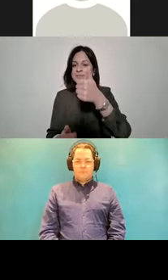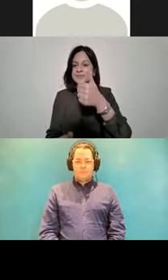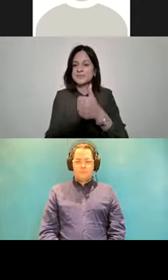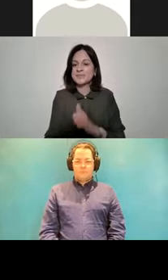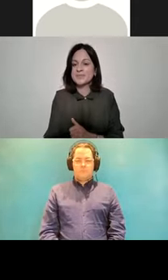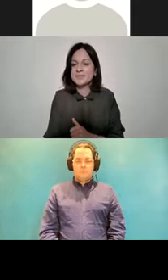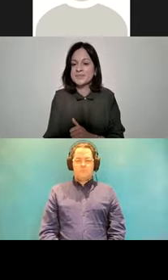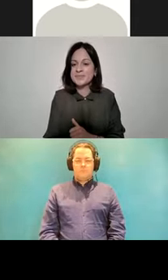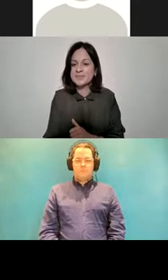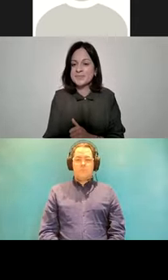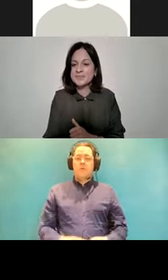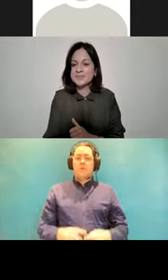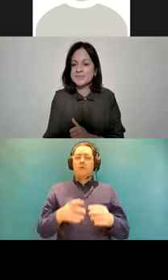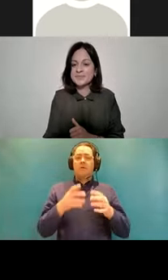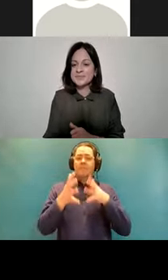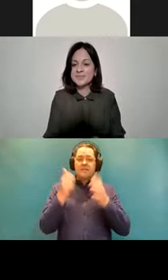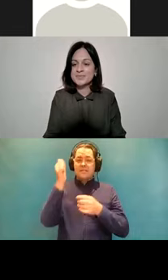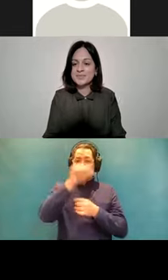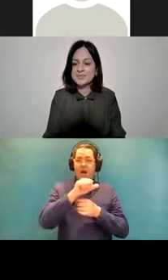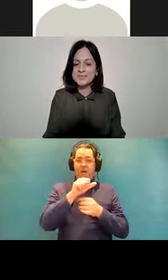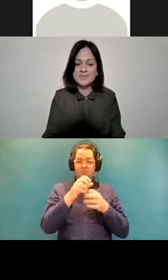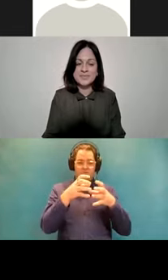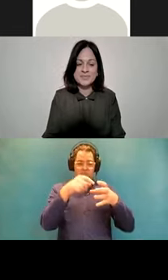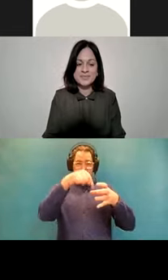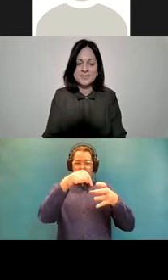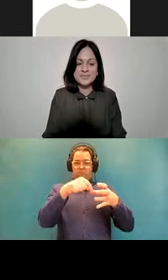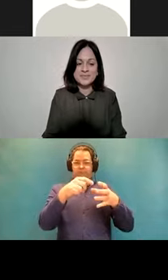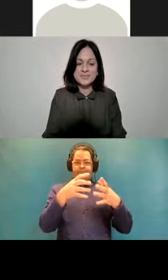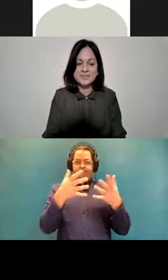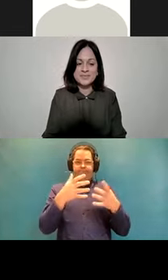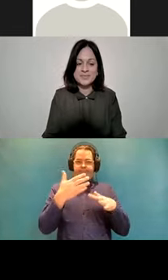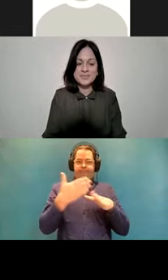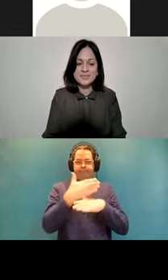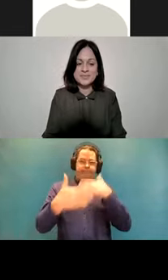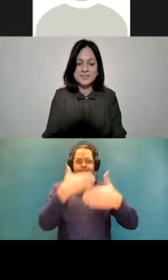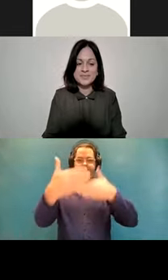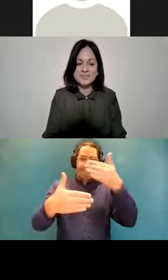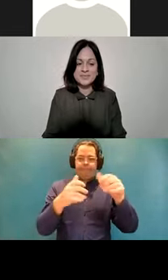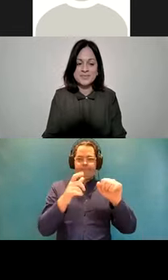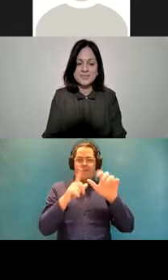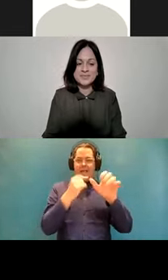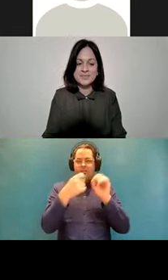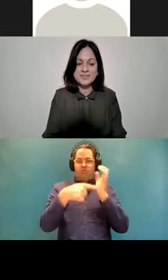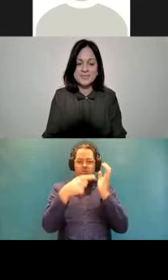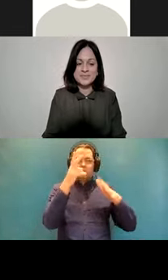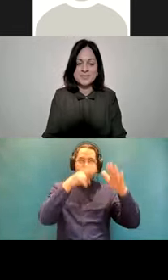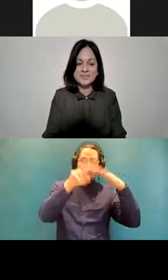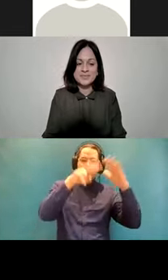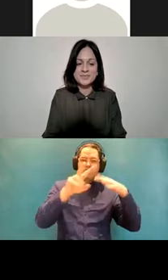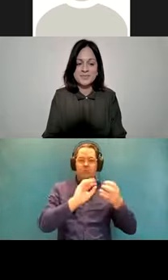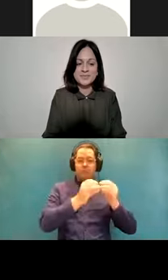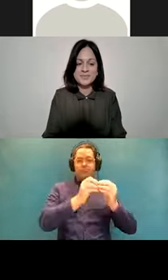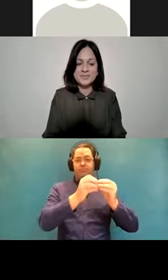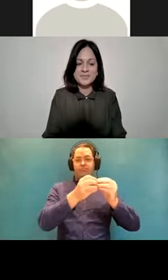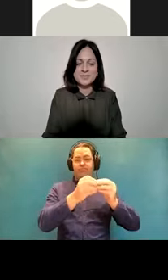The device, the smart agent, whatever, will almost kind of predict what we want and satisfy those desires. And I was even thinking